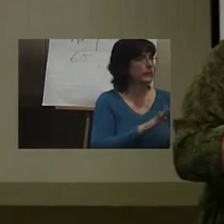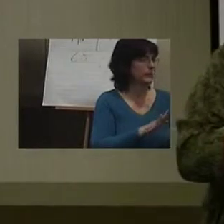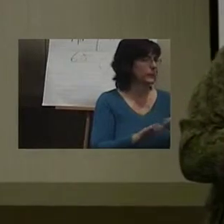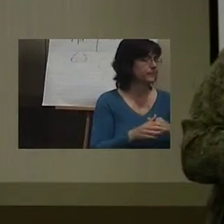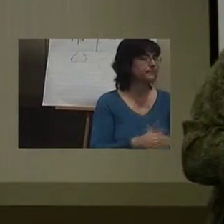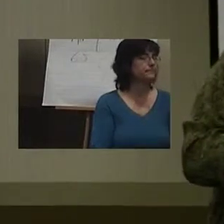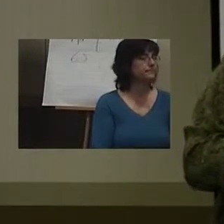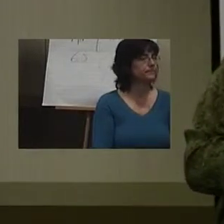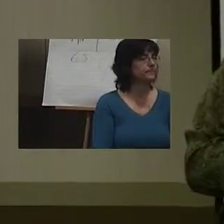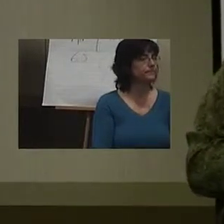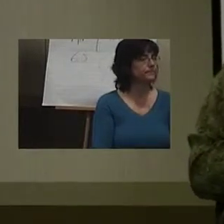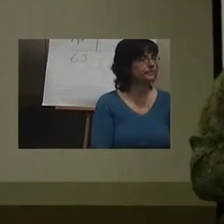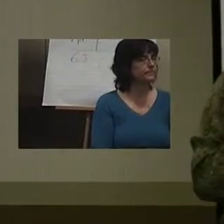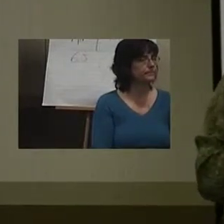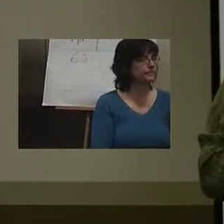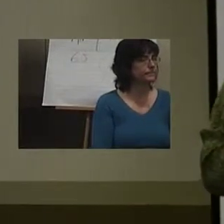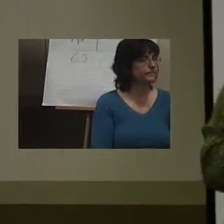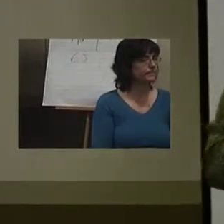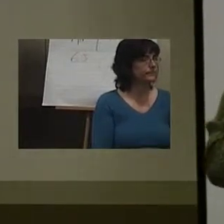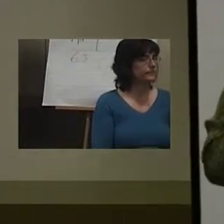page. Okay?